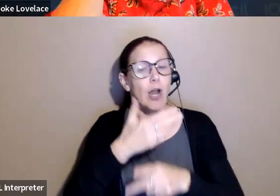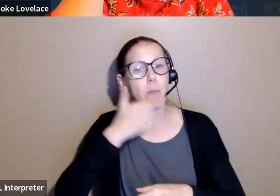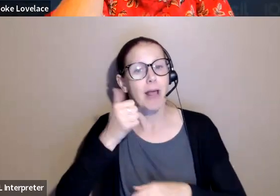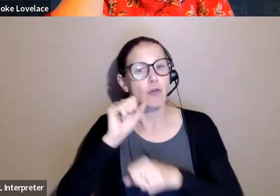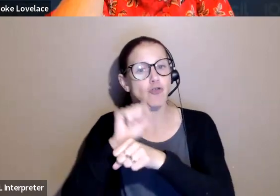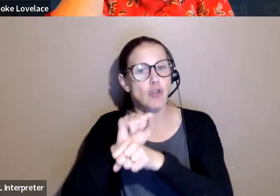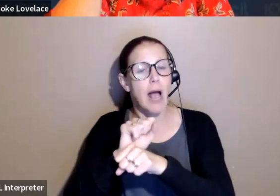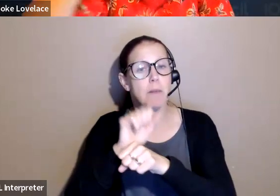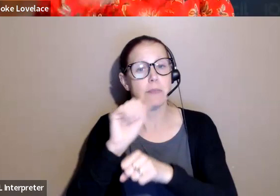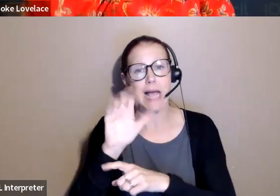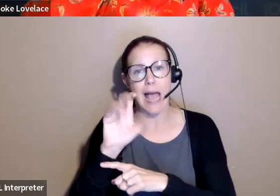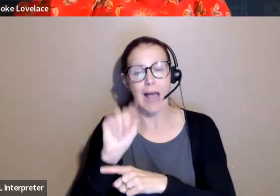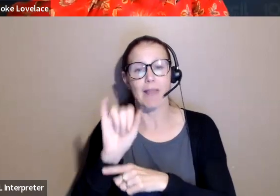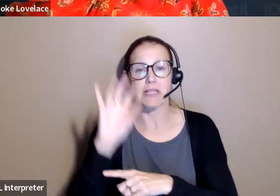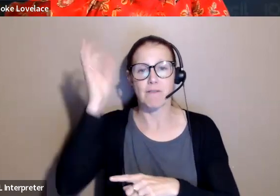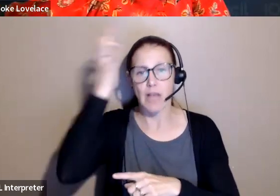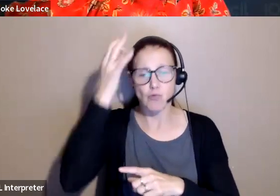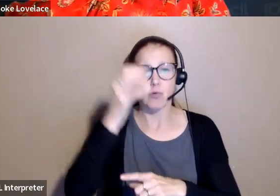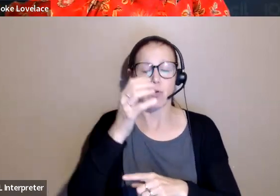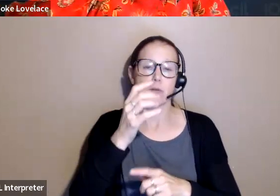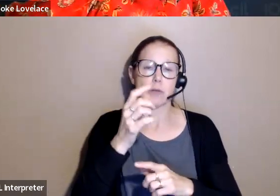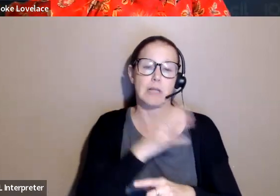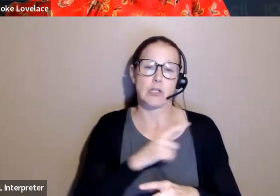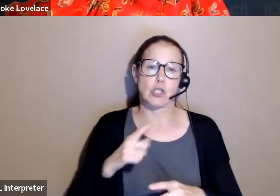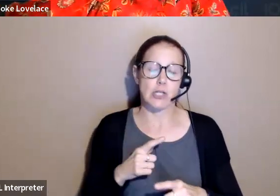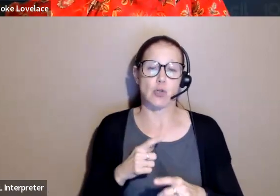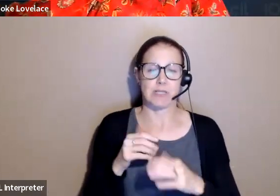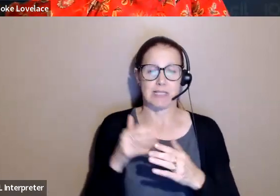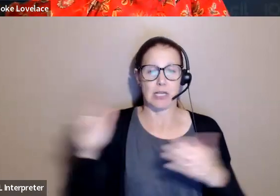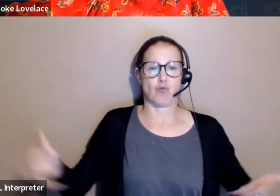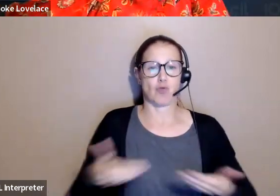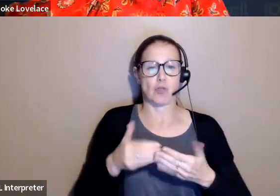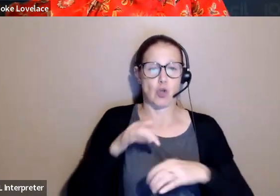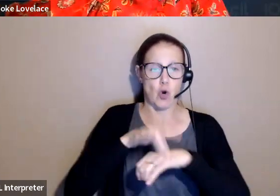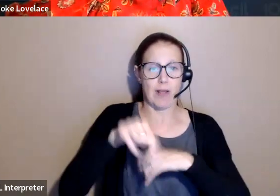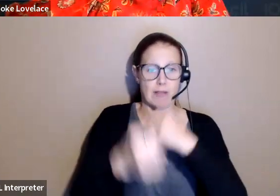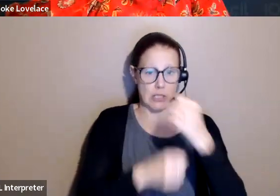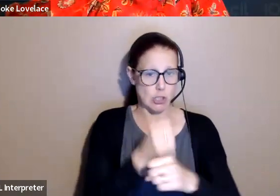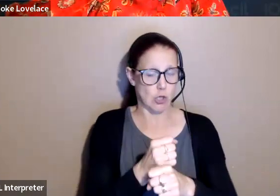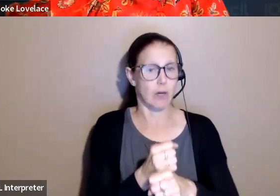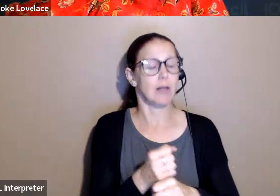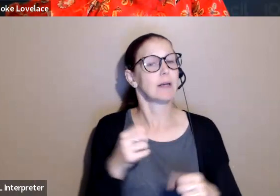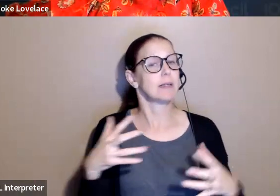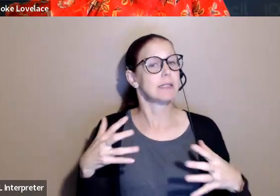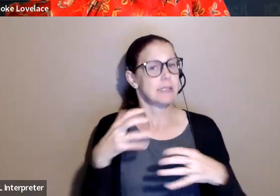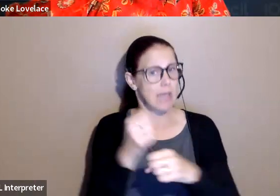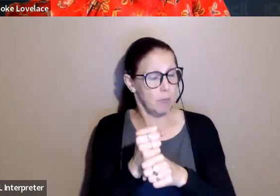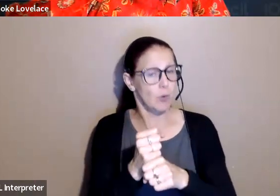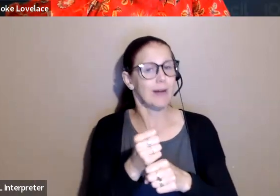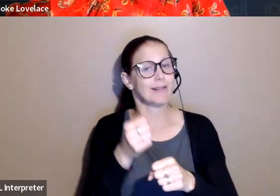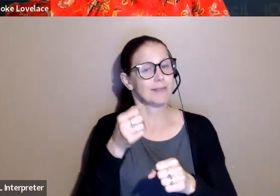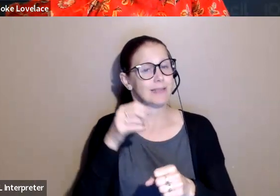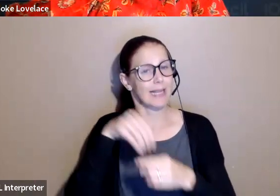a federal legislation that was introduced earlier this year. There's a great summary of it in InfoNet, which just came